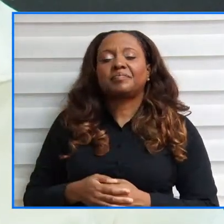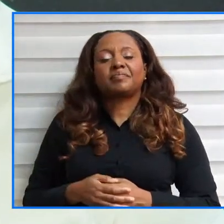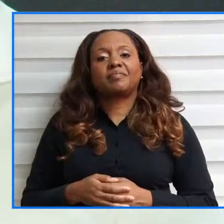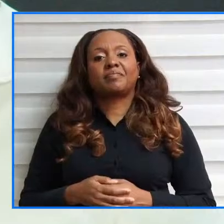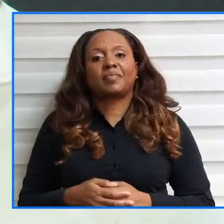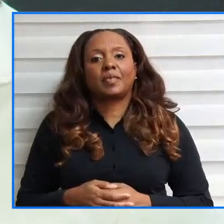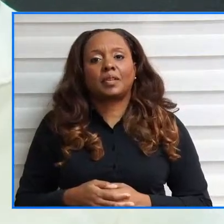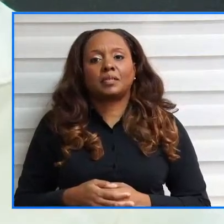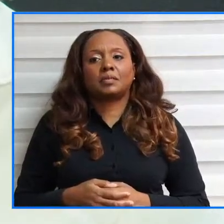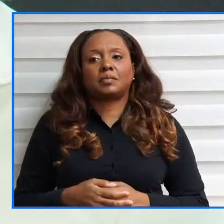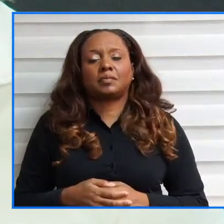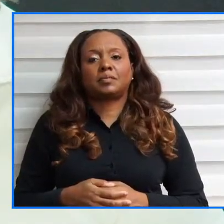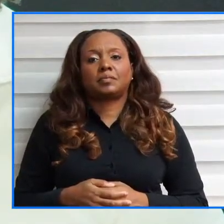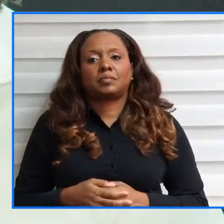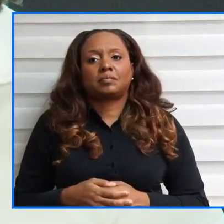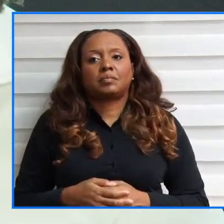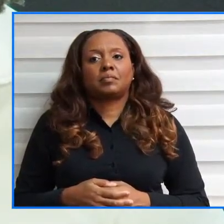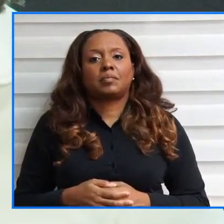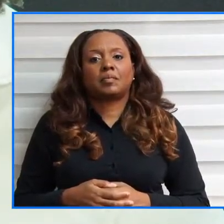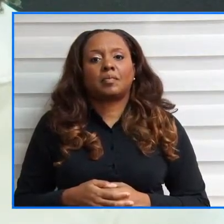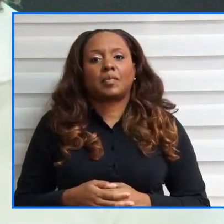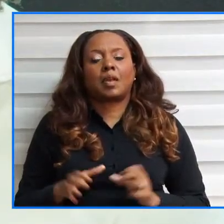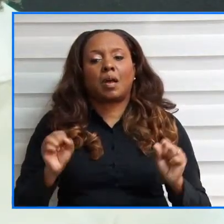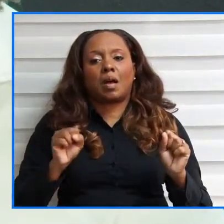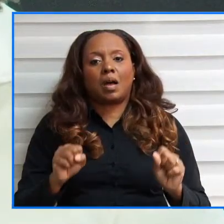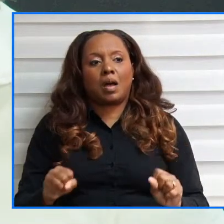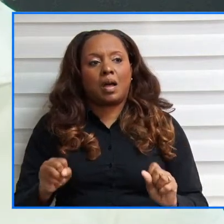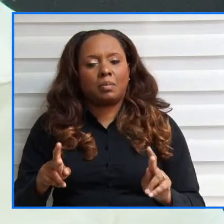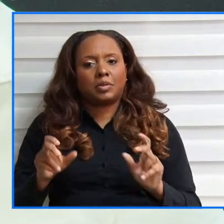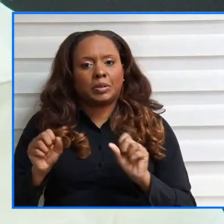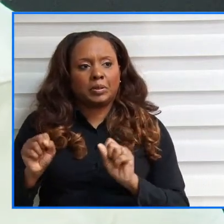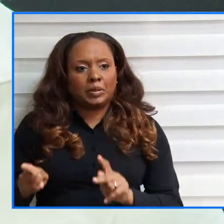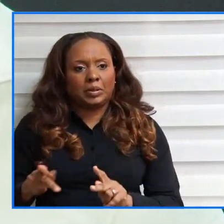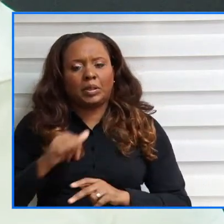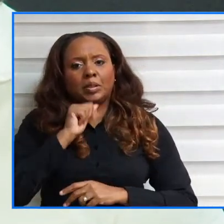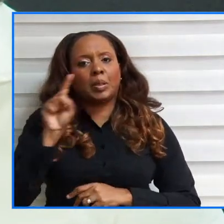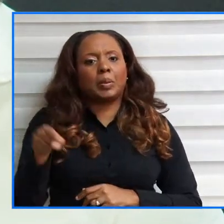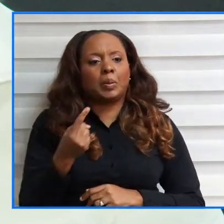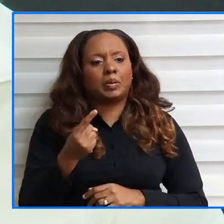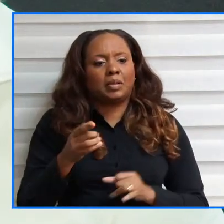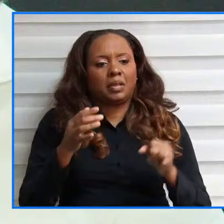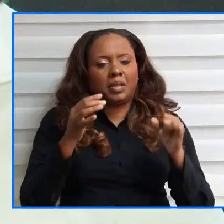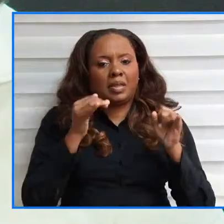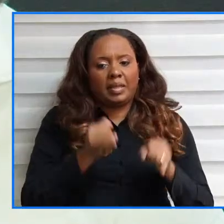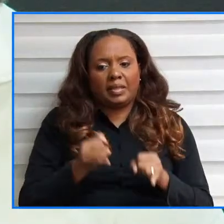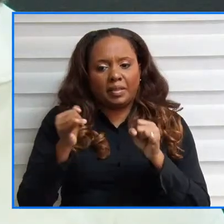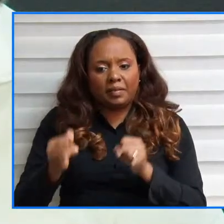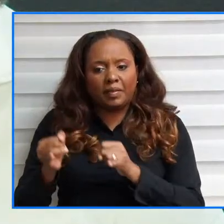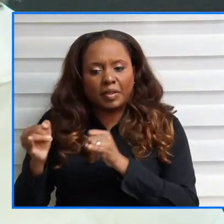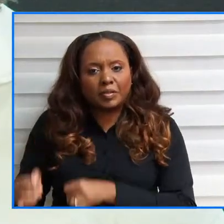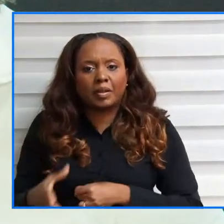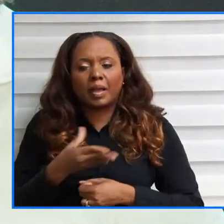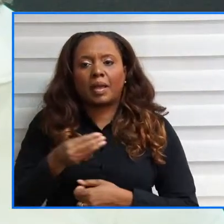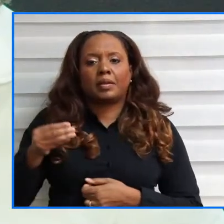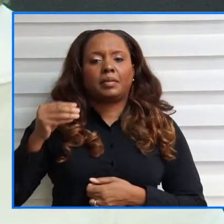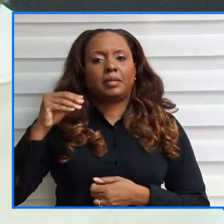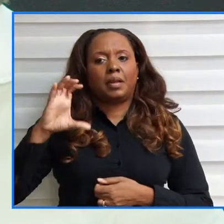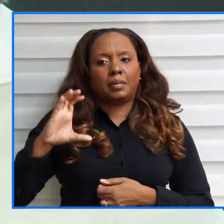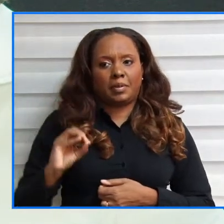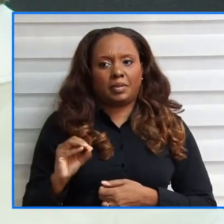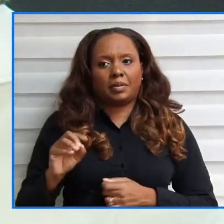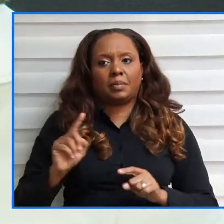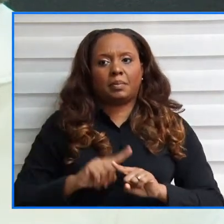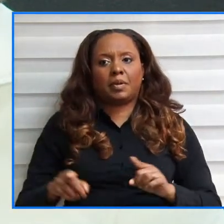the opportunity for significant investment from not just individual investors or companies, but given that many